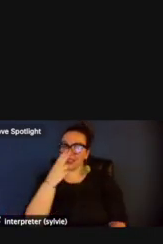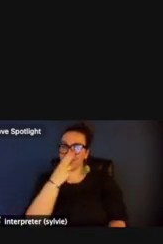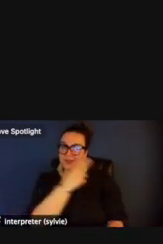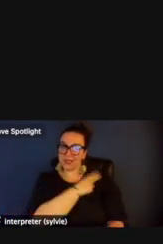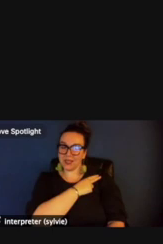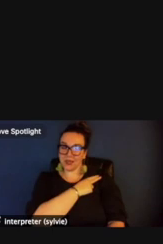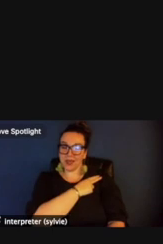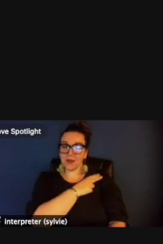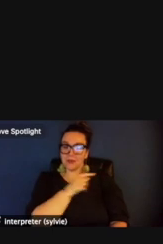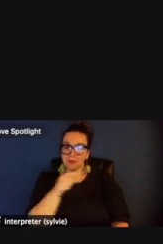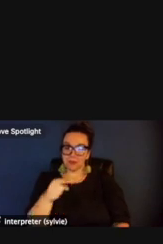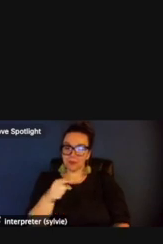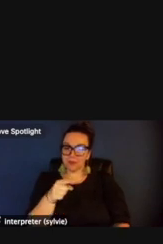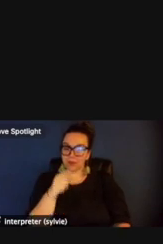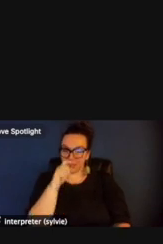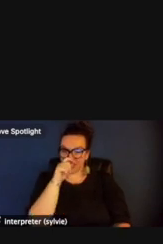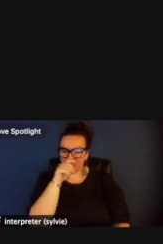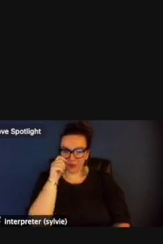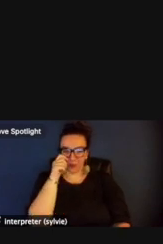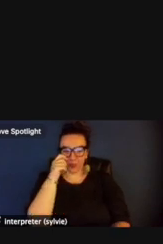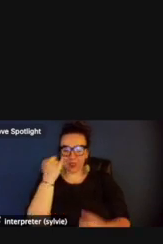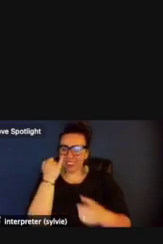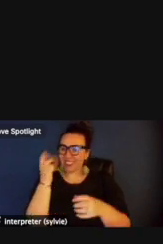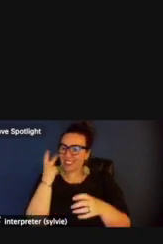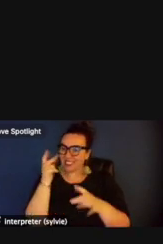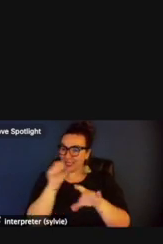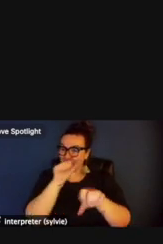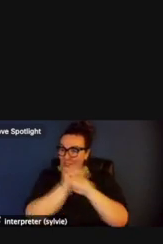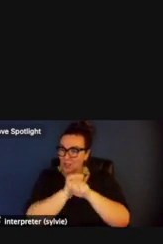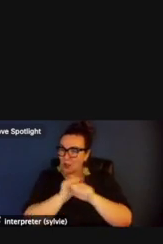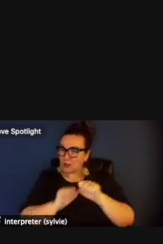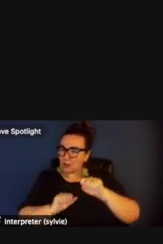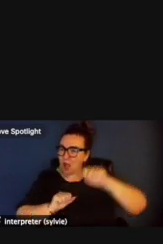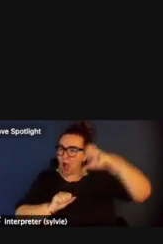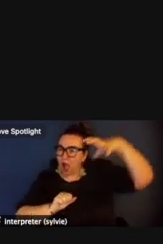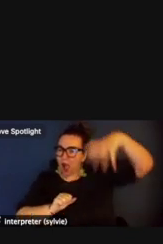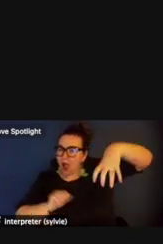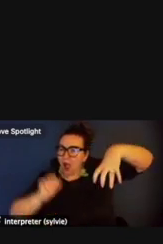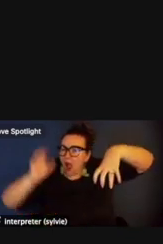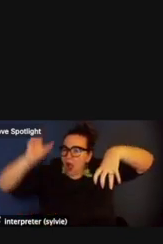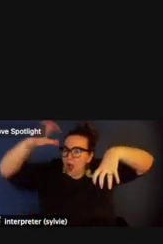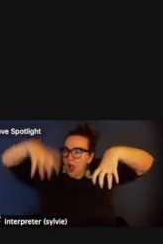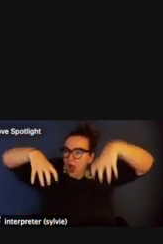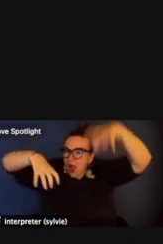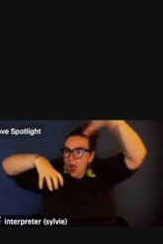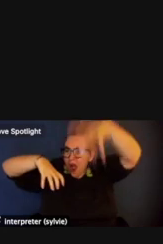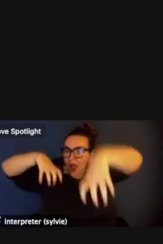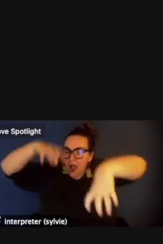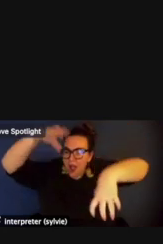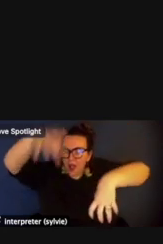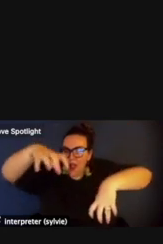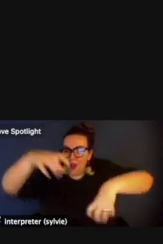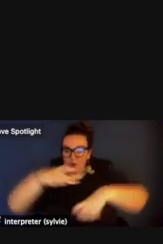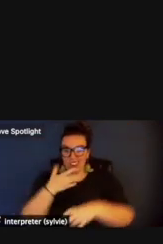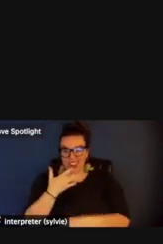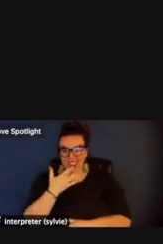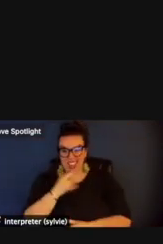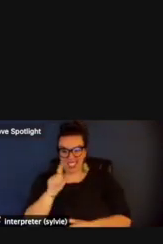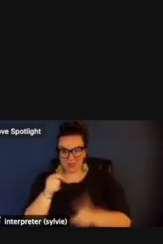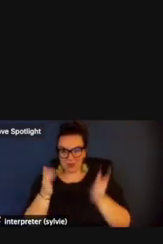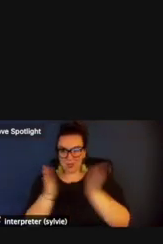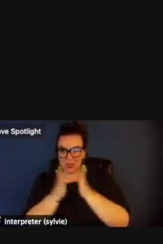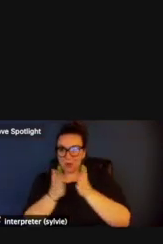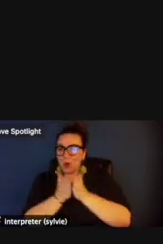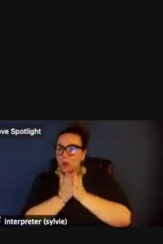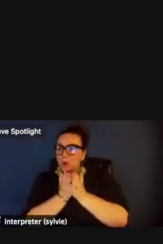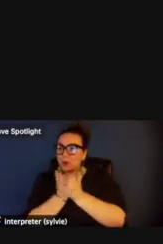see how the kind of the stones kind of come up way out of the water. We were really lucky. We took a trip on, we were supposed to be on a small cruise ship,